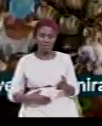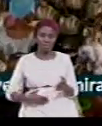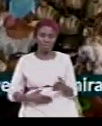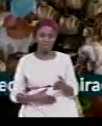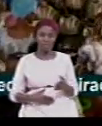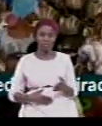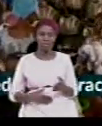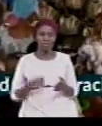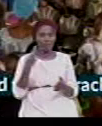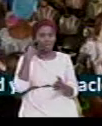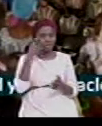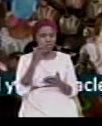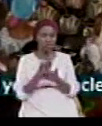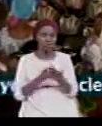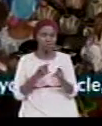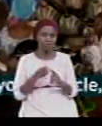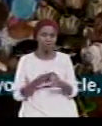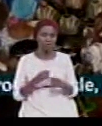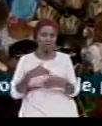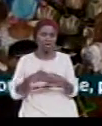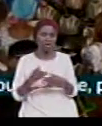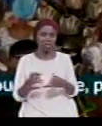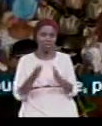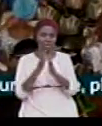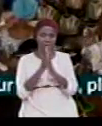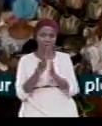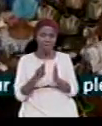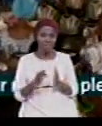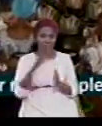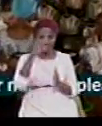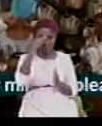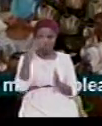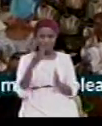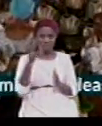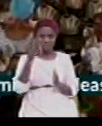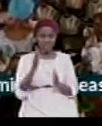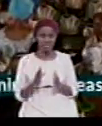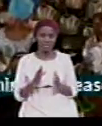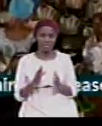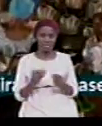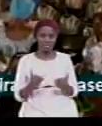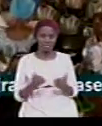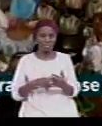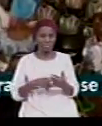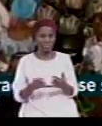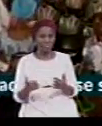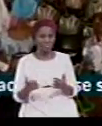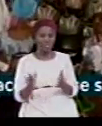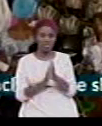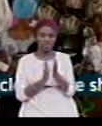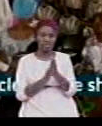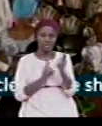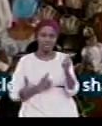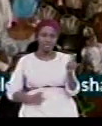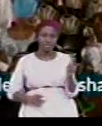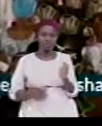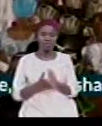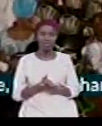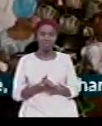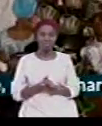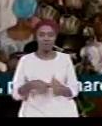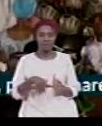months. After the prayer of the man of God, she said, it is gone. Praise the Lord. Hepzibah